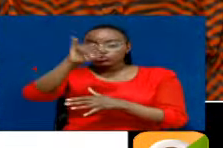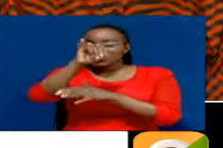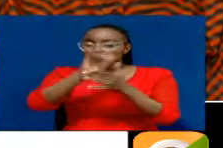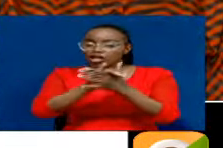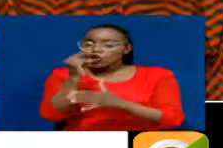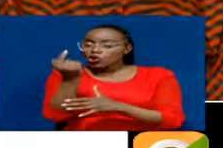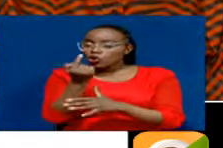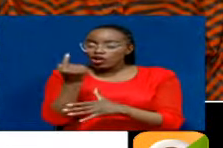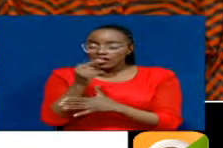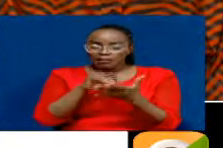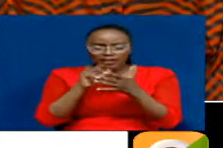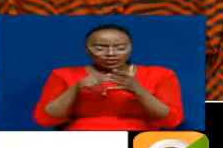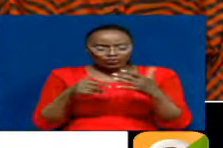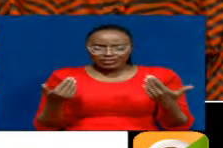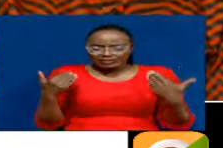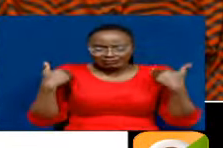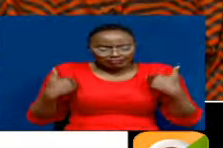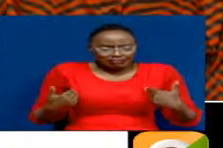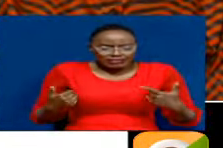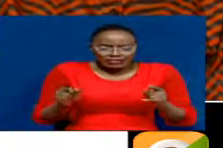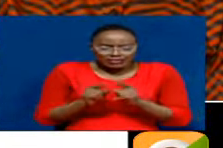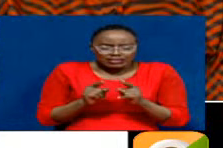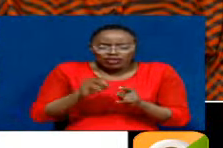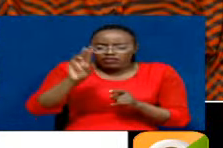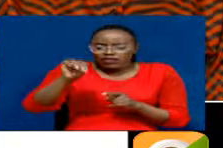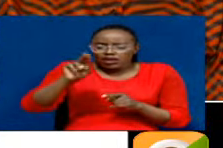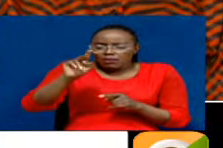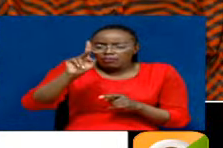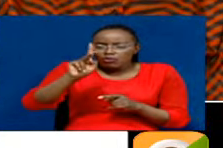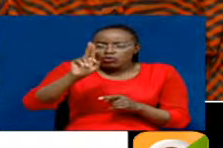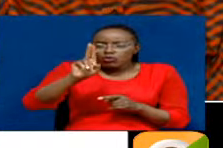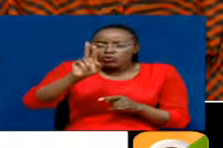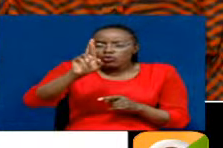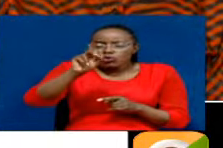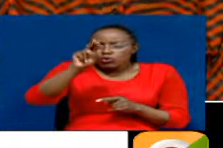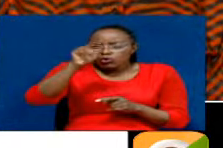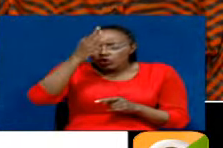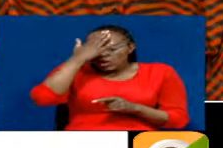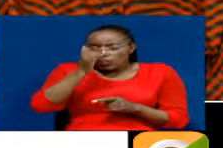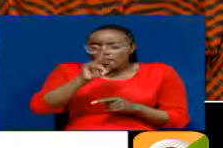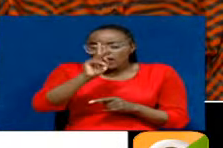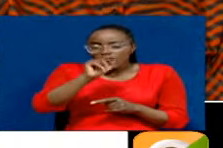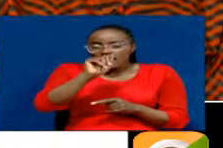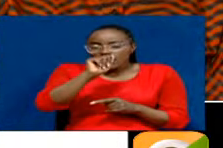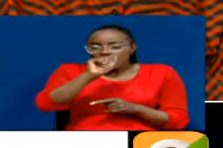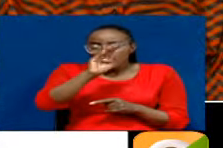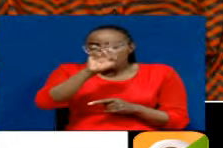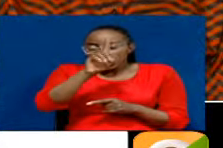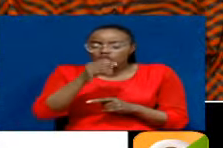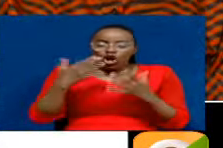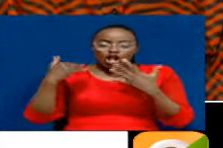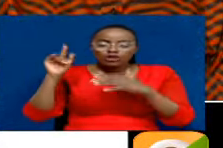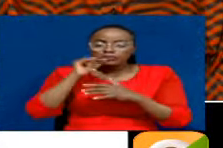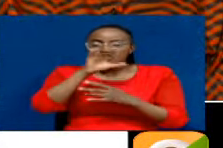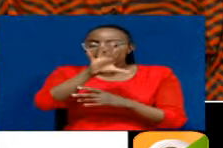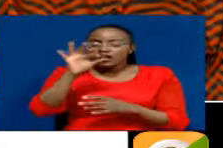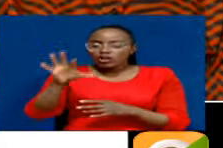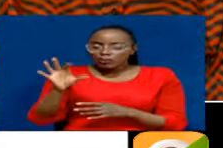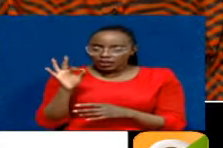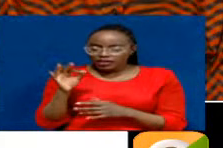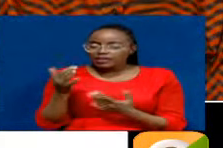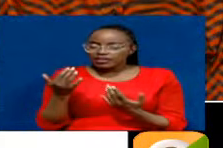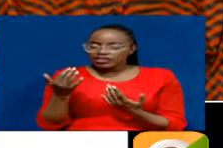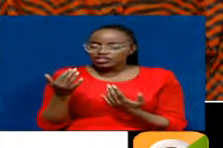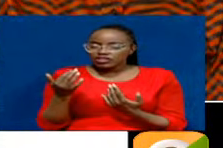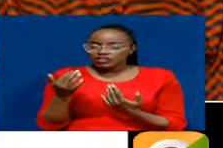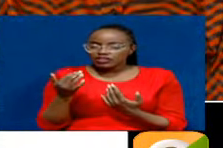Party. So I was in Mukurwaini, for example, because Kabando had lost the Jubilee nomination to, you